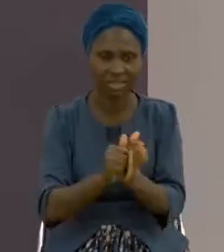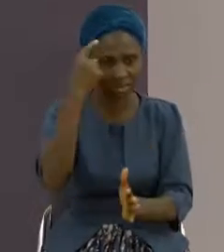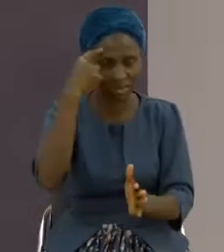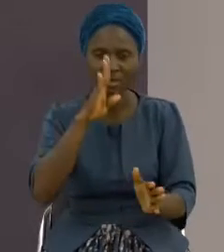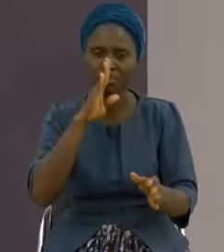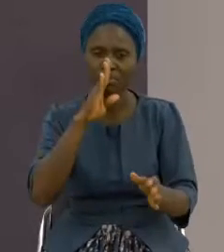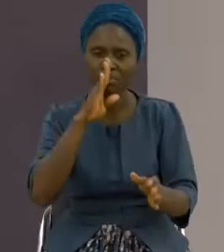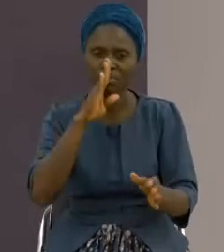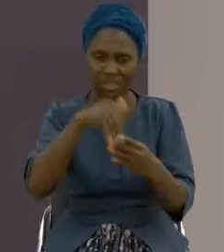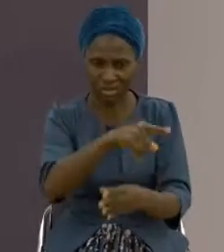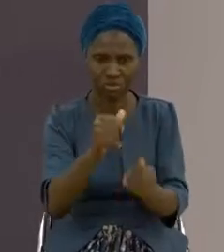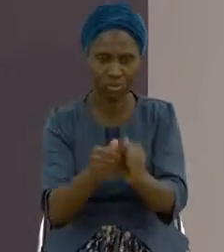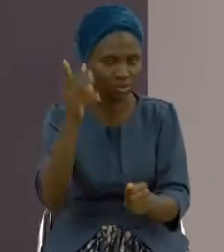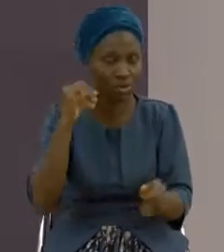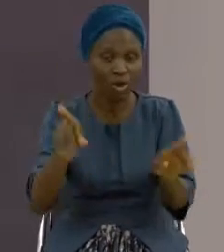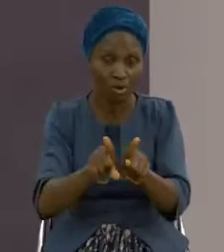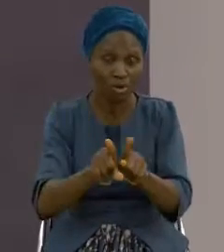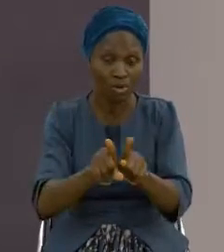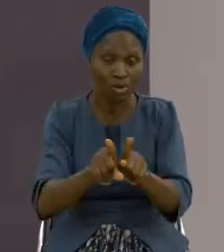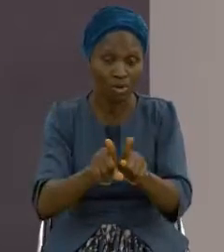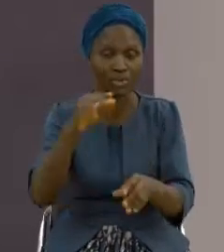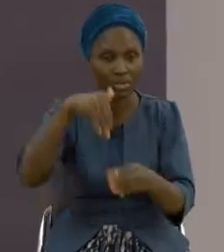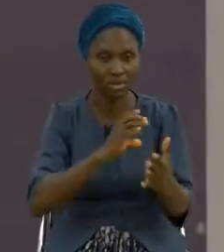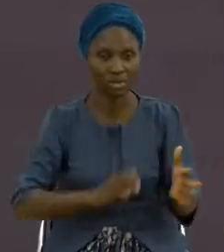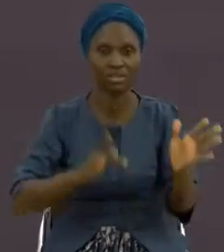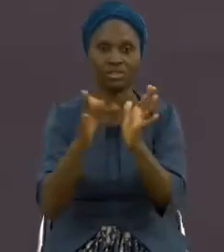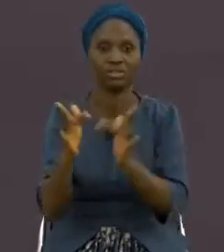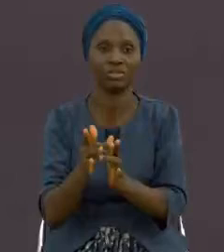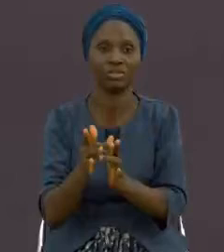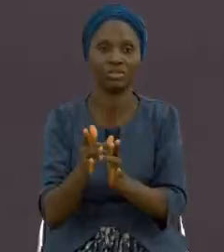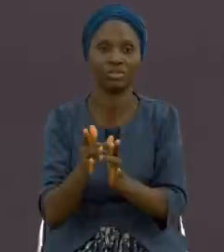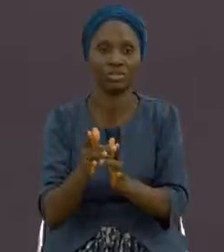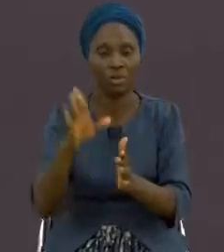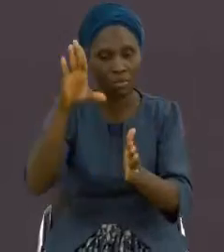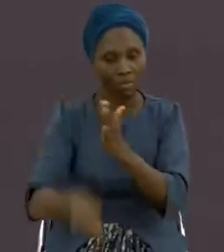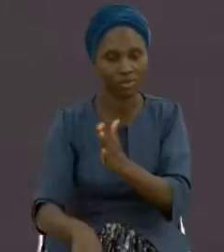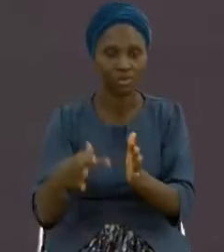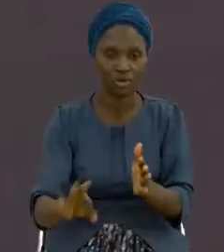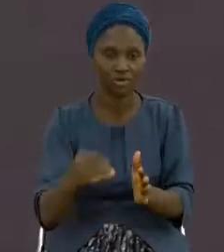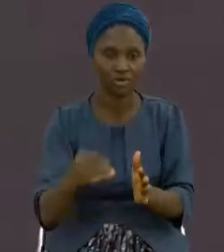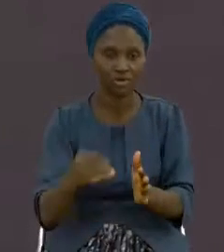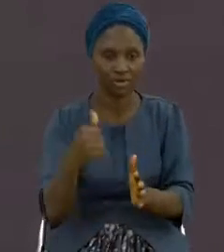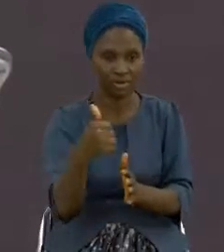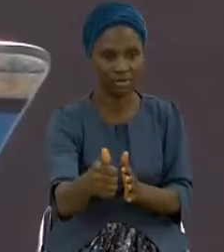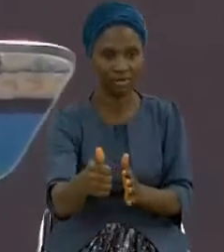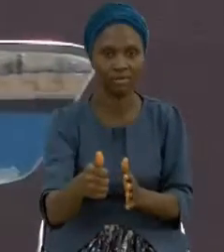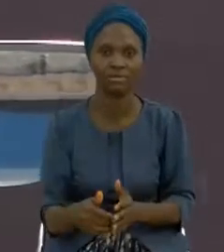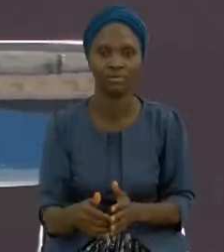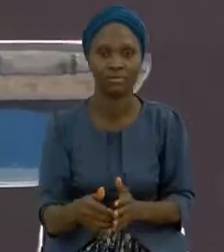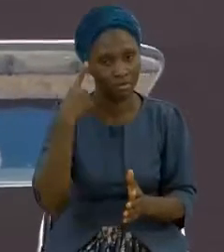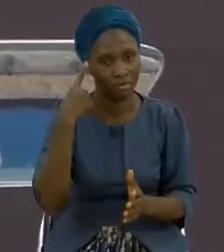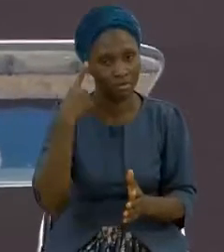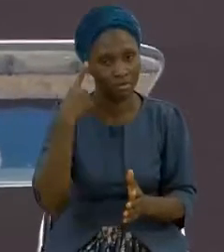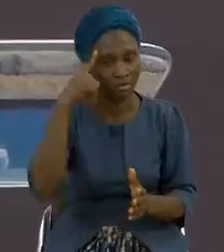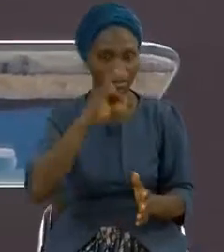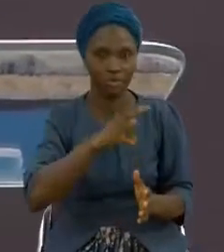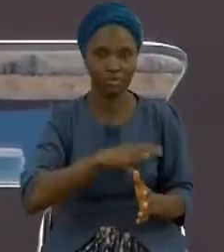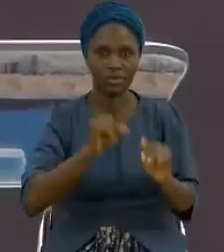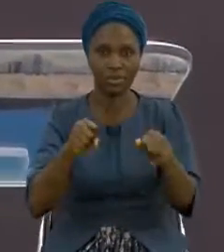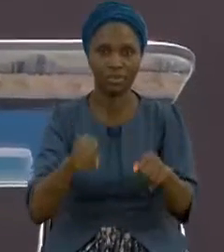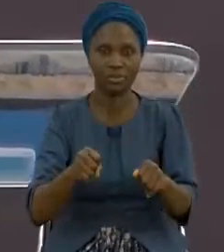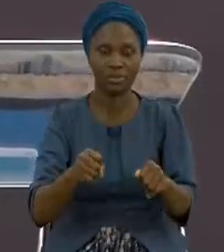Jesus. Mortification of self for profitable selflessness.